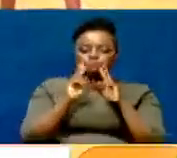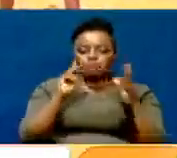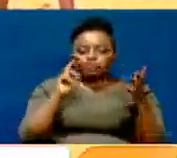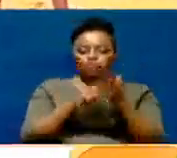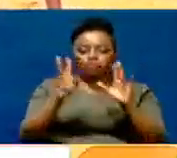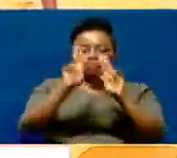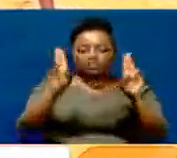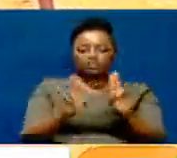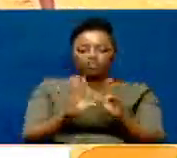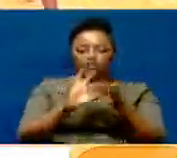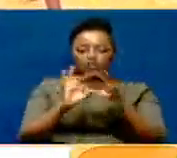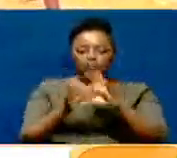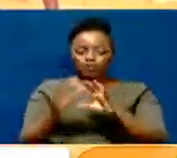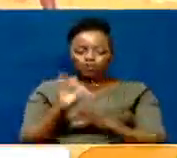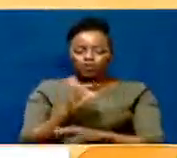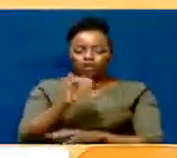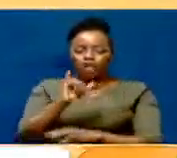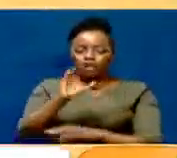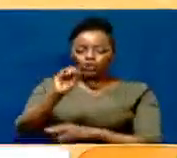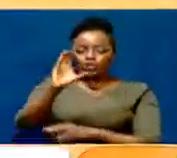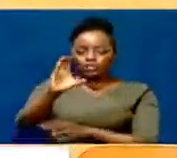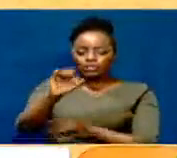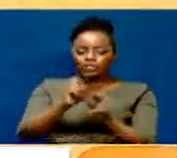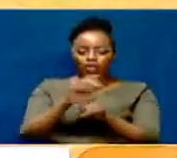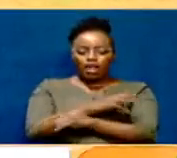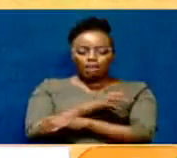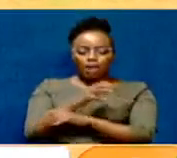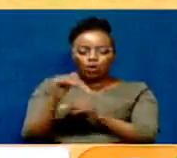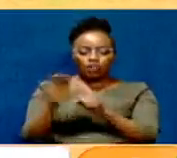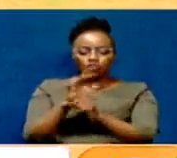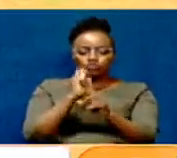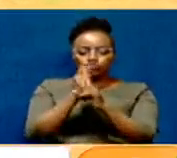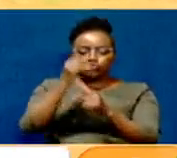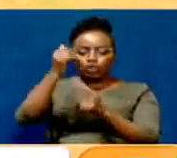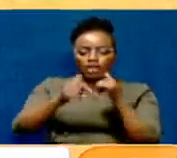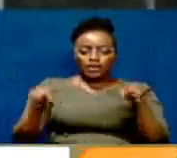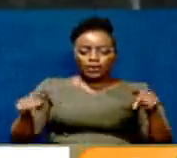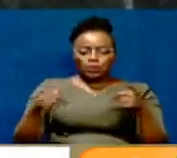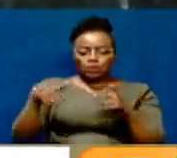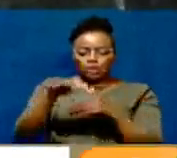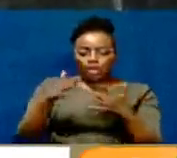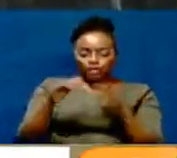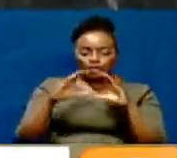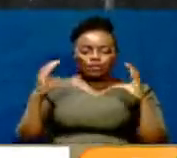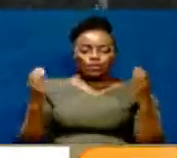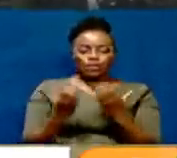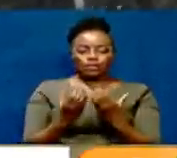by the International Olympic Committee, the IOC, as a powerful tool to end conflicts around the